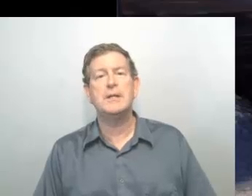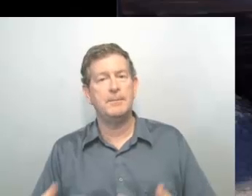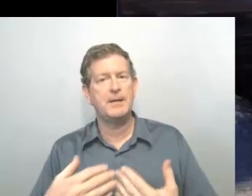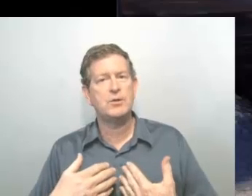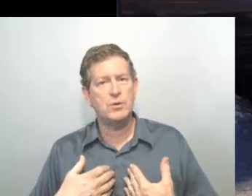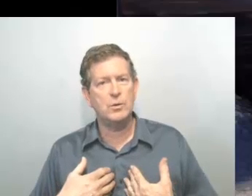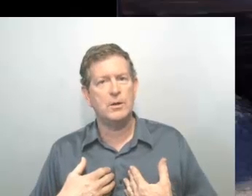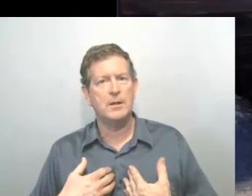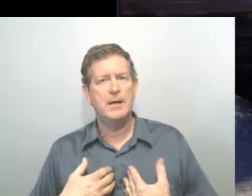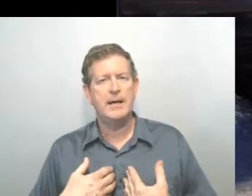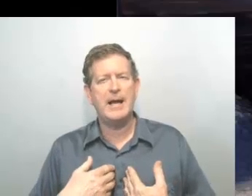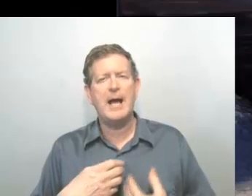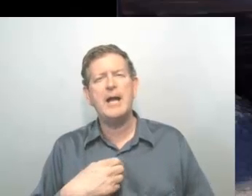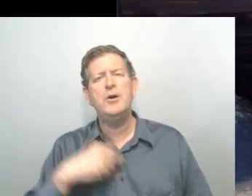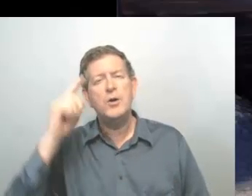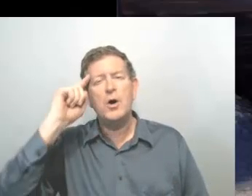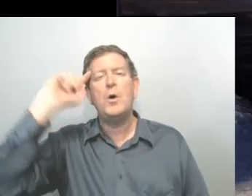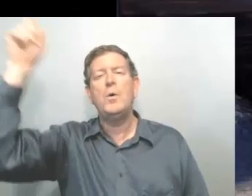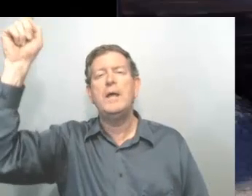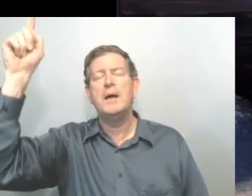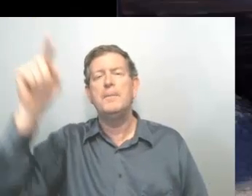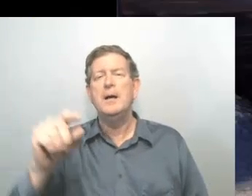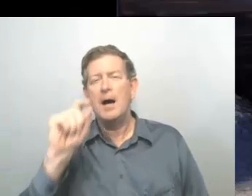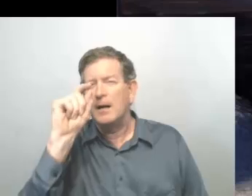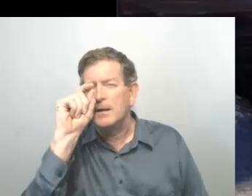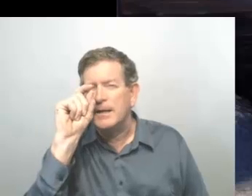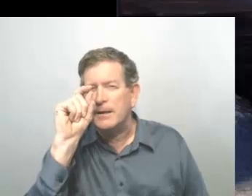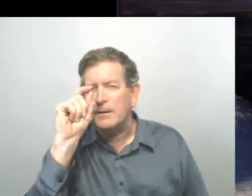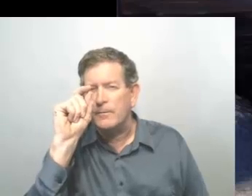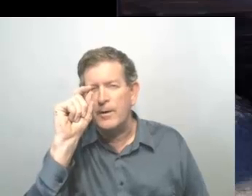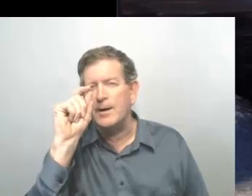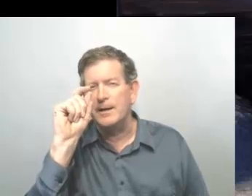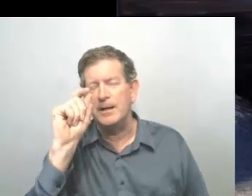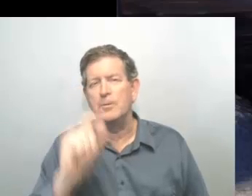a student in my school, and I know him a